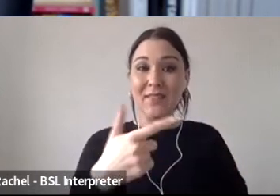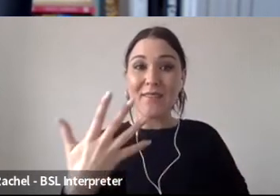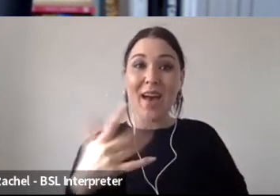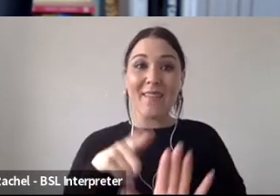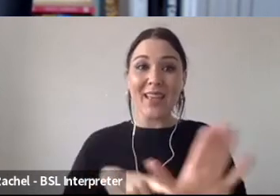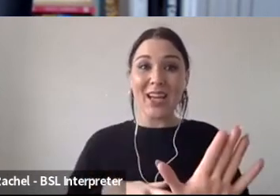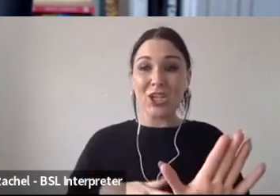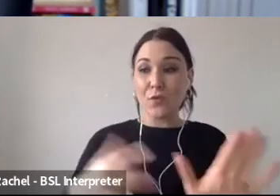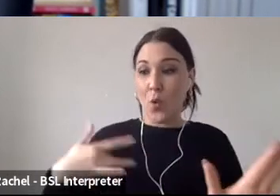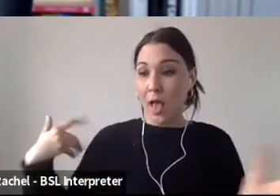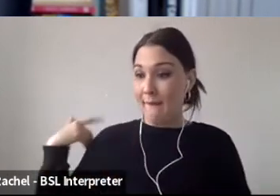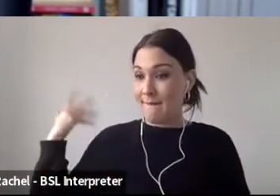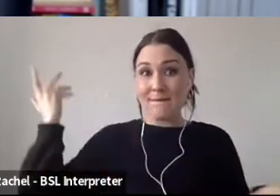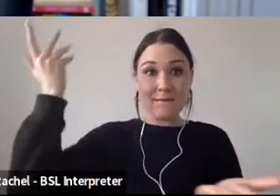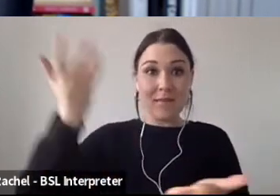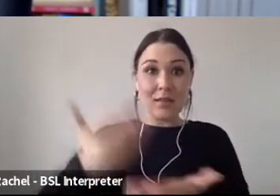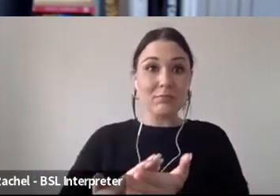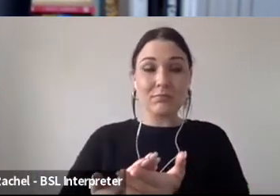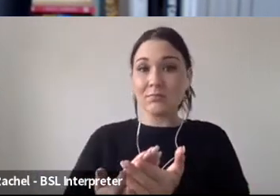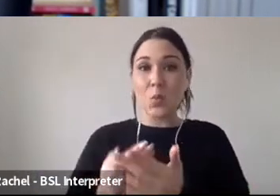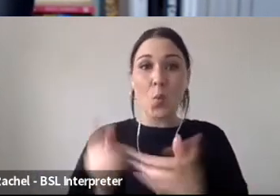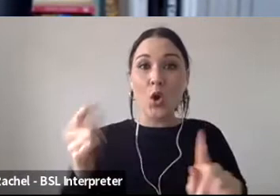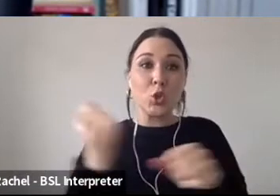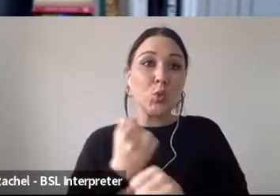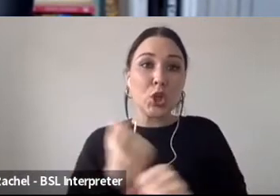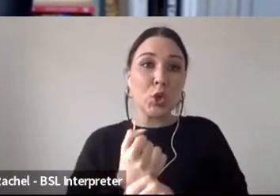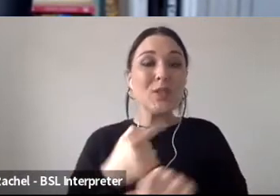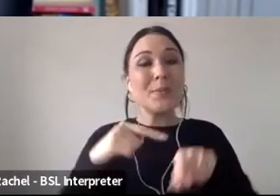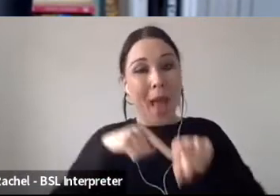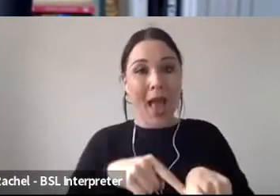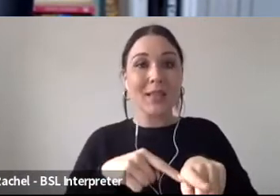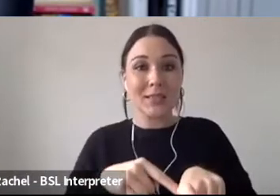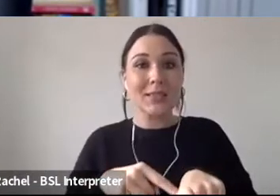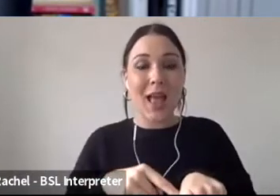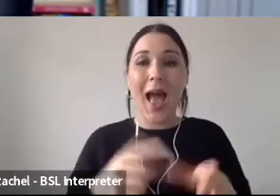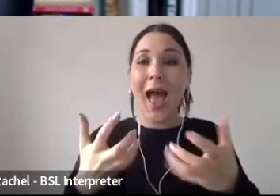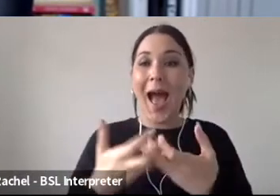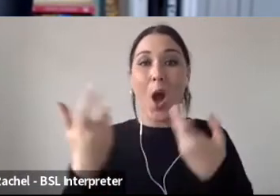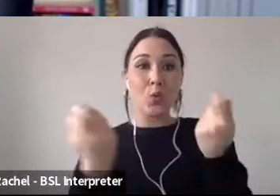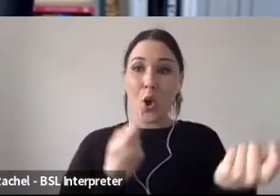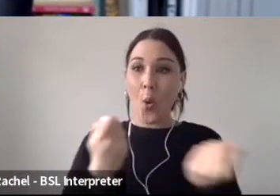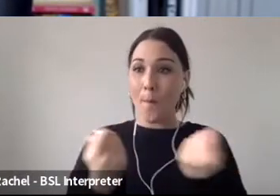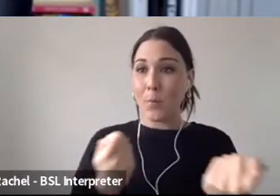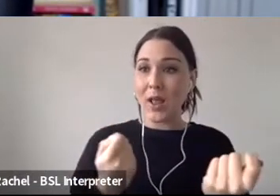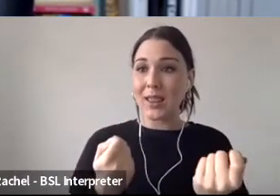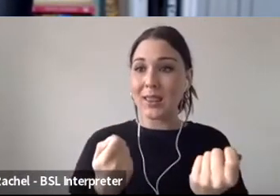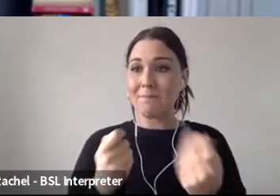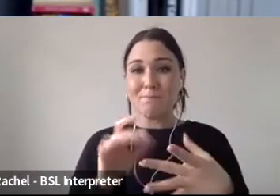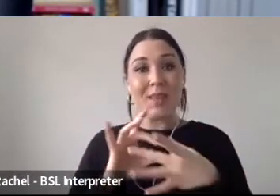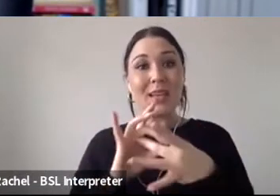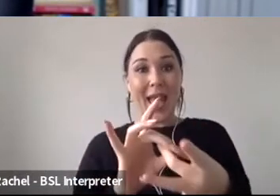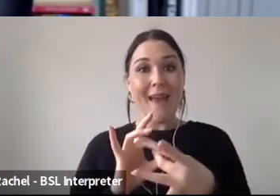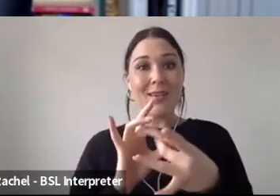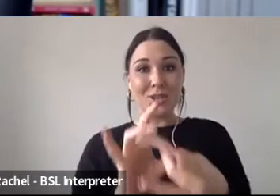up until that point as to whether or not how you will, cope with or engage with that